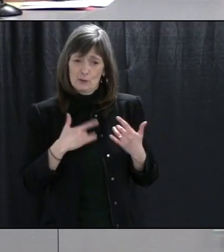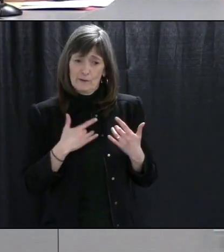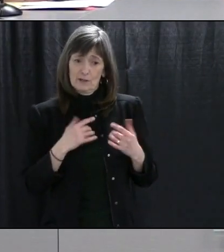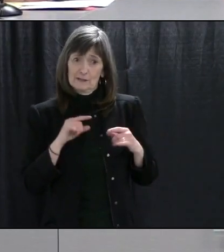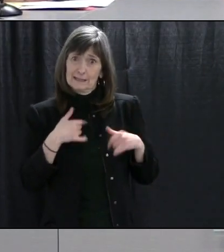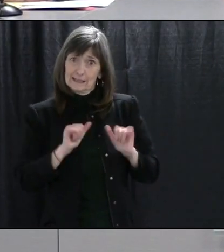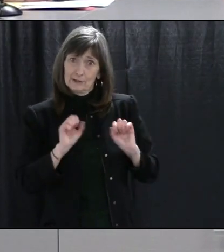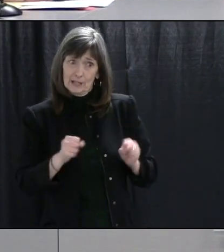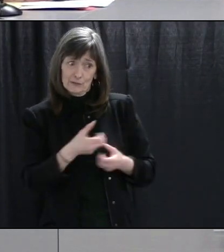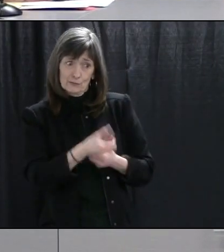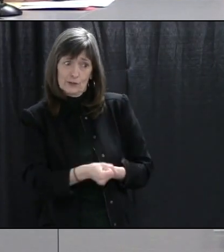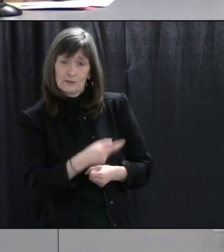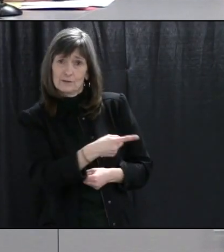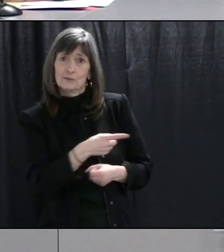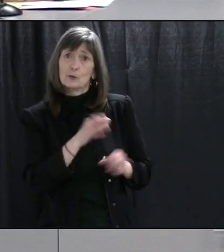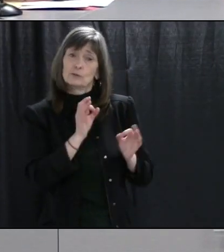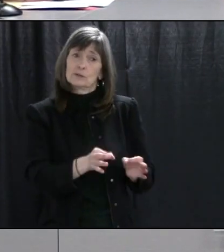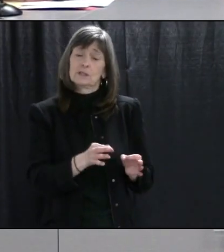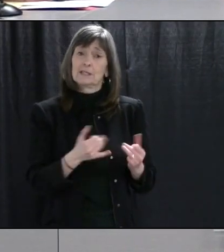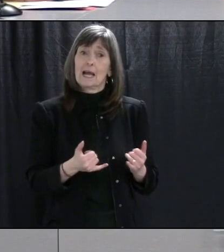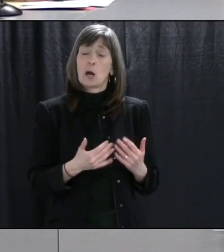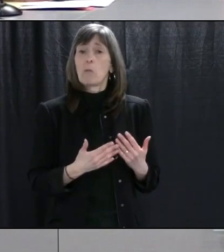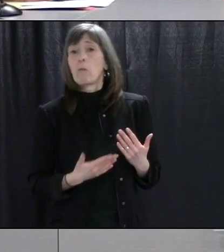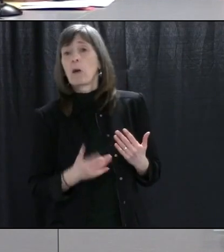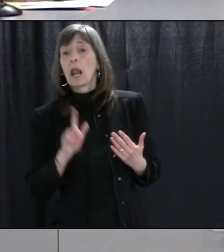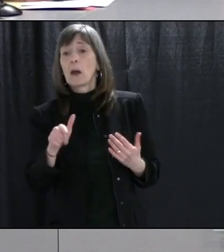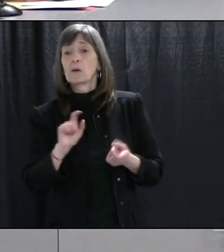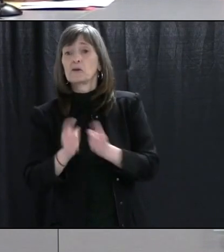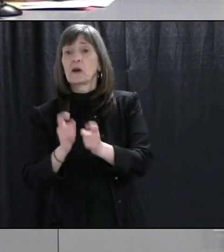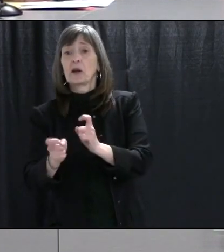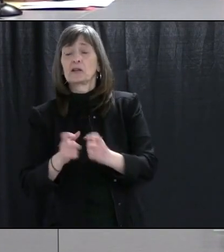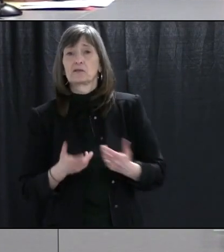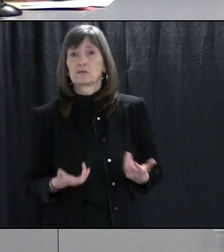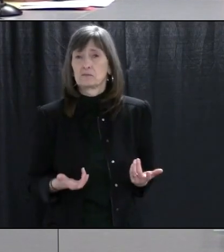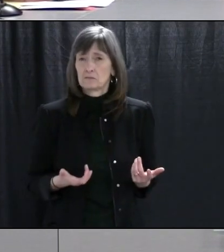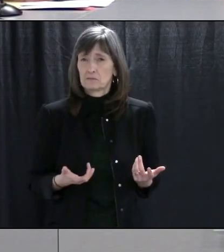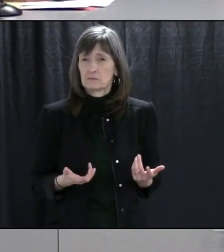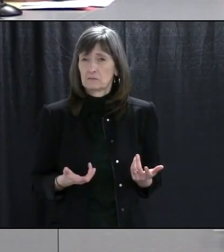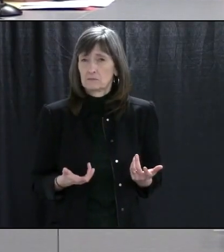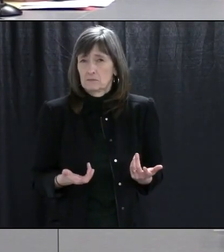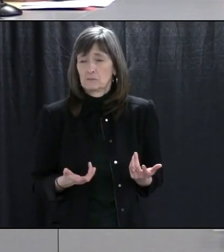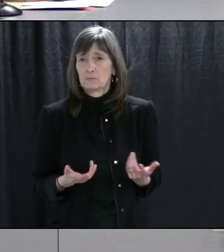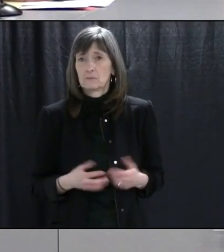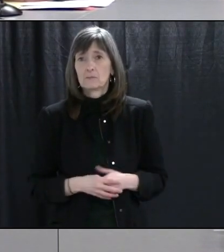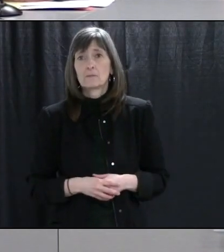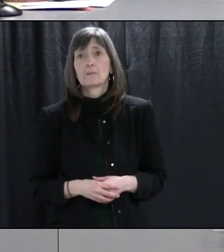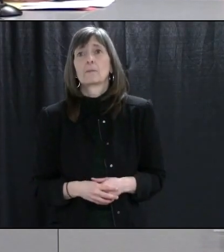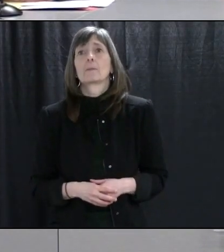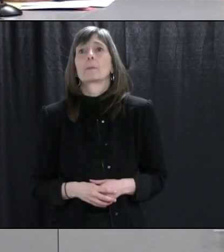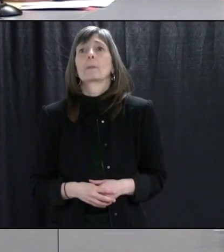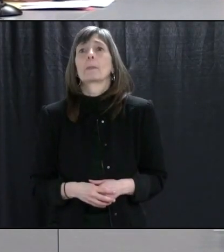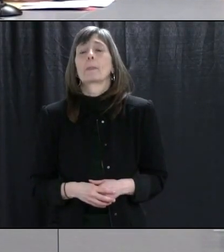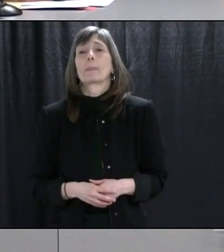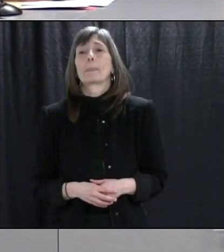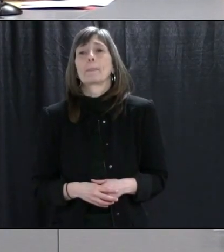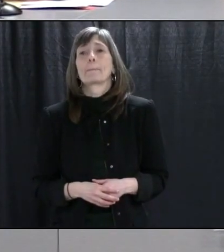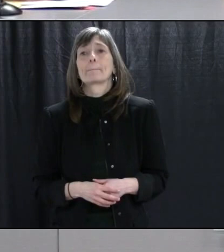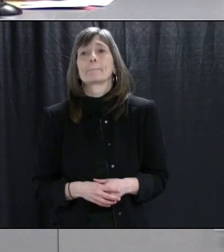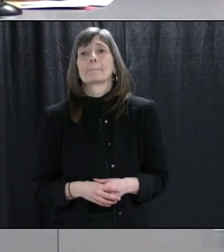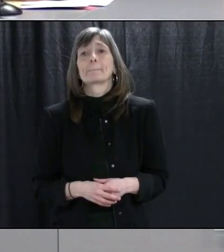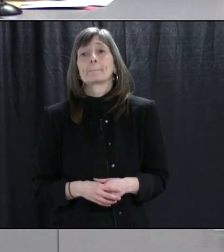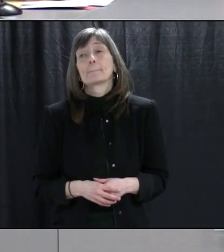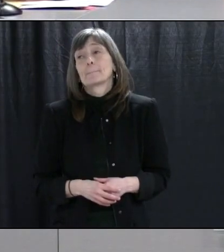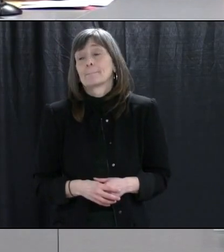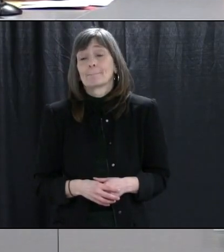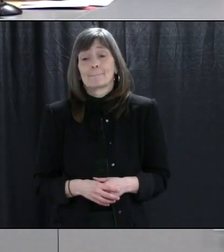that are being made when they see those decisions being changed fairly quickly over a period of time? So this is a